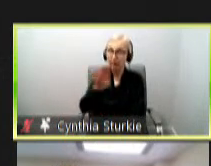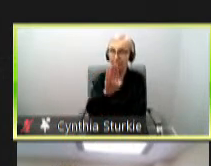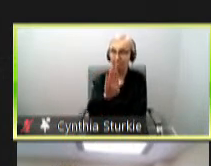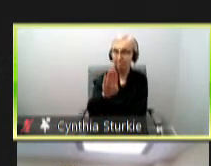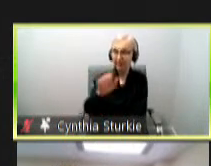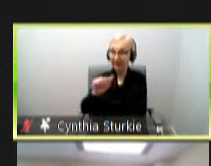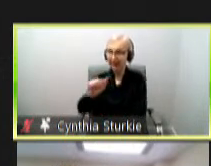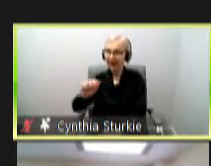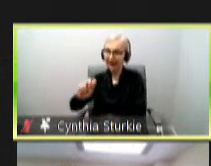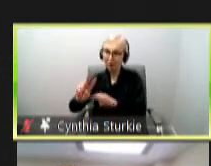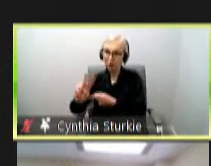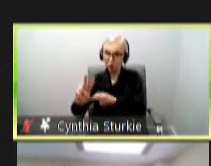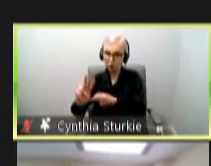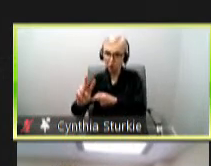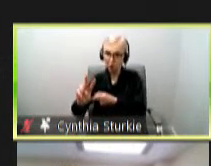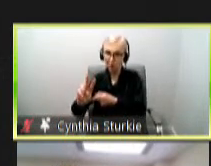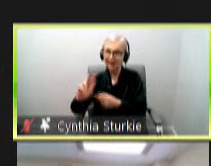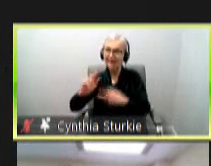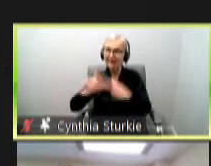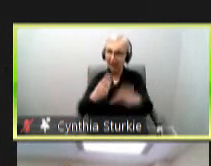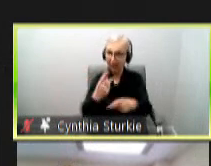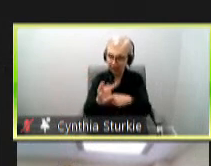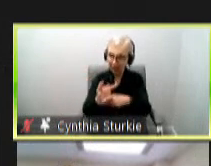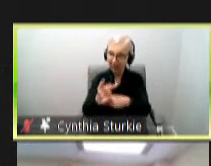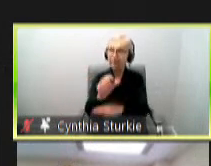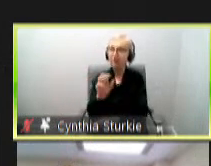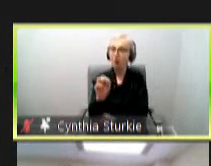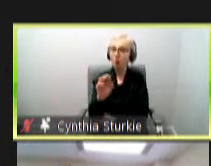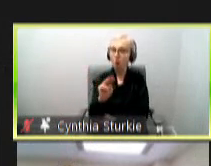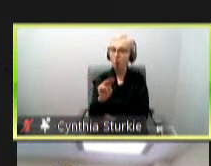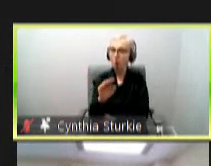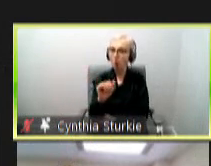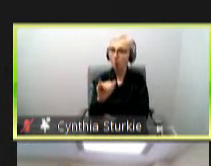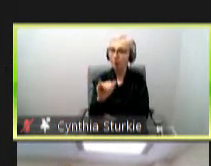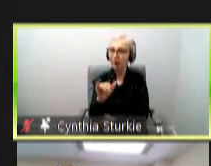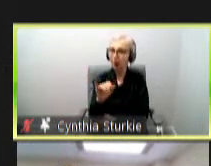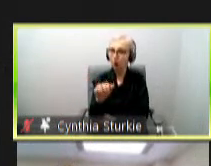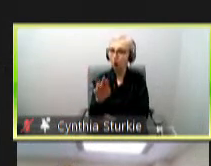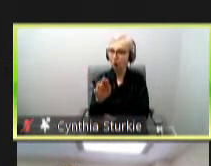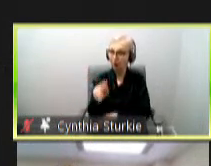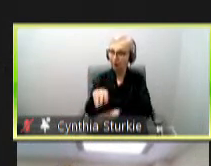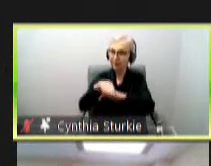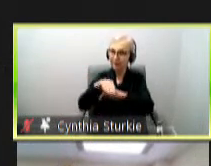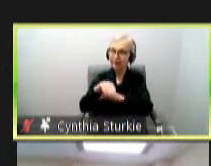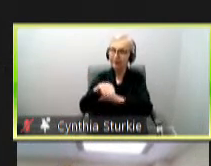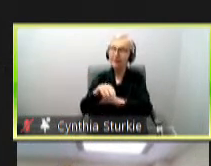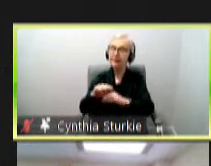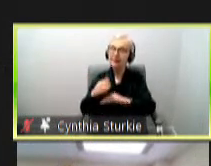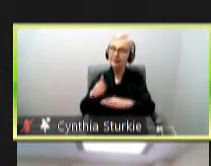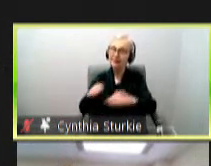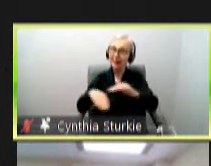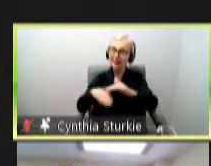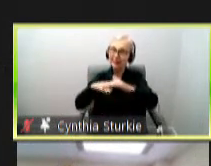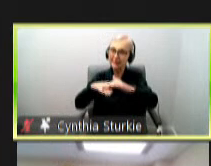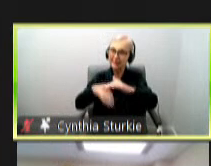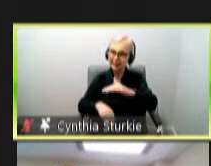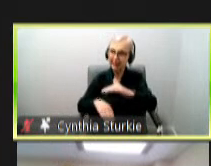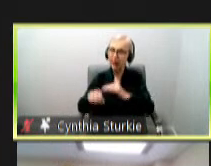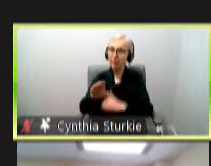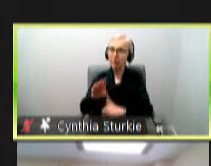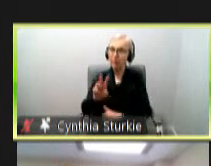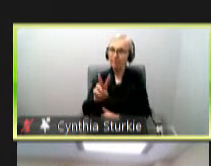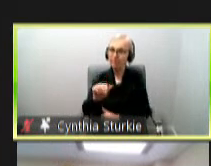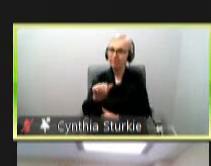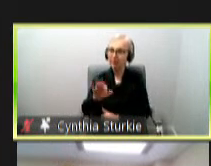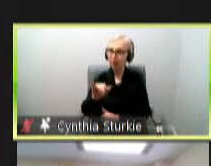BA.2 is a type of Omicron. It is known as a subvariant, with the main variant that has been circulating known as